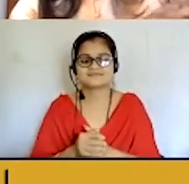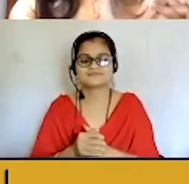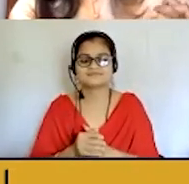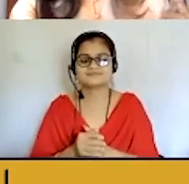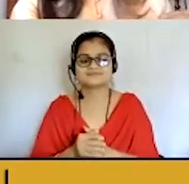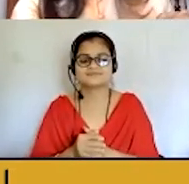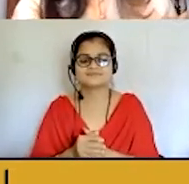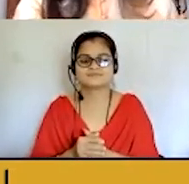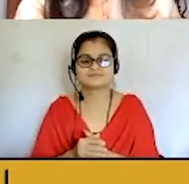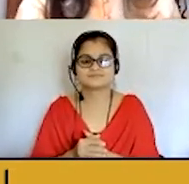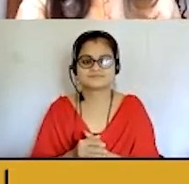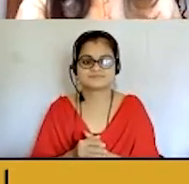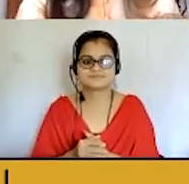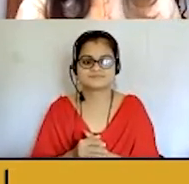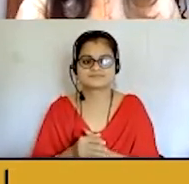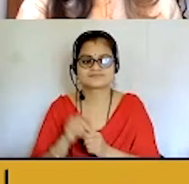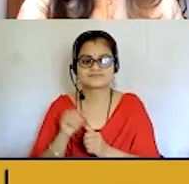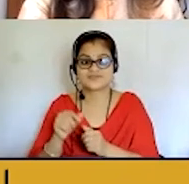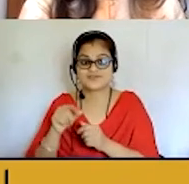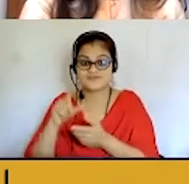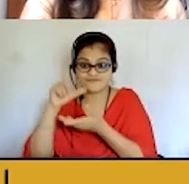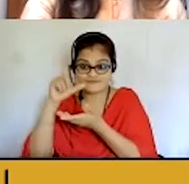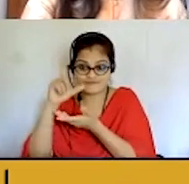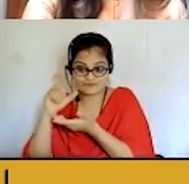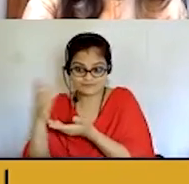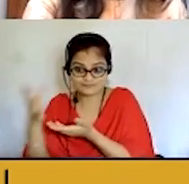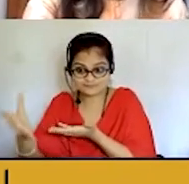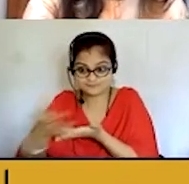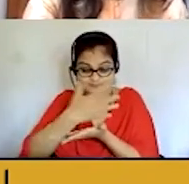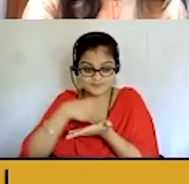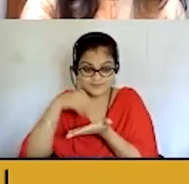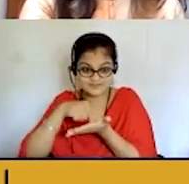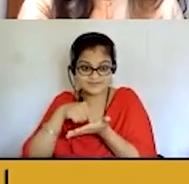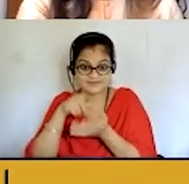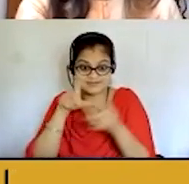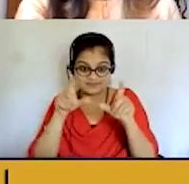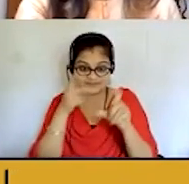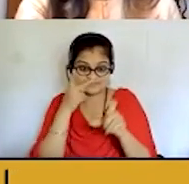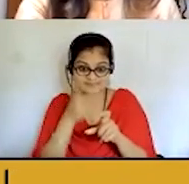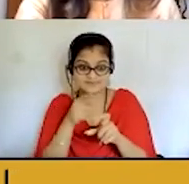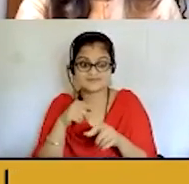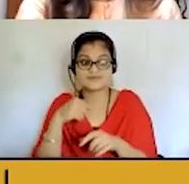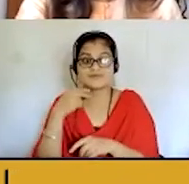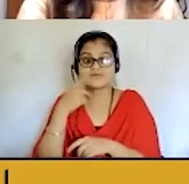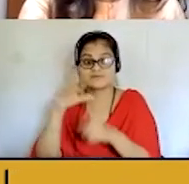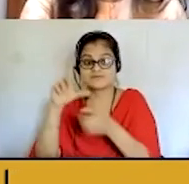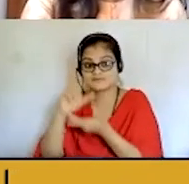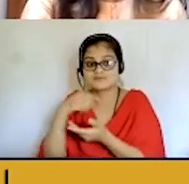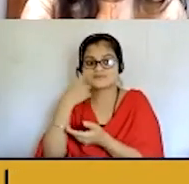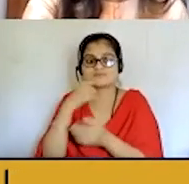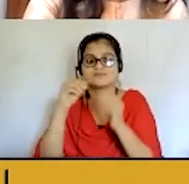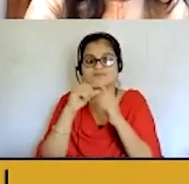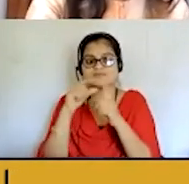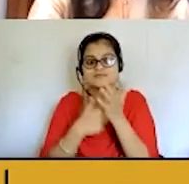And to our photography collection. So this image was taken by Prabhudha Das Gupta,